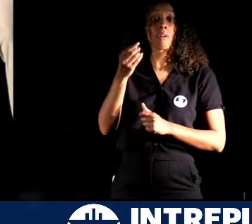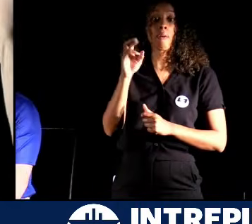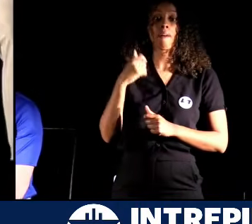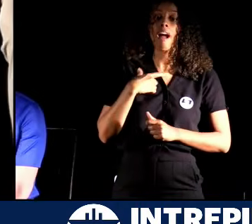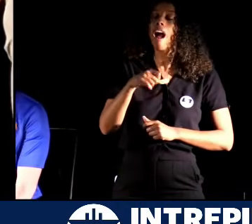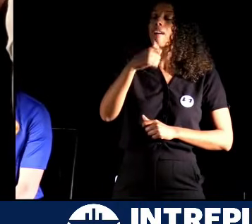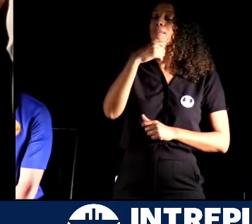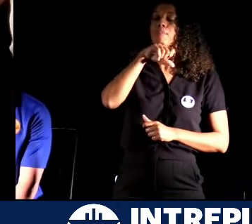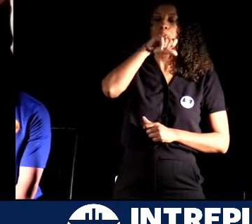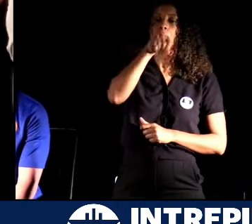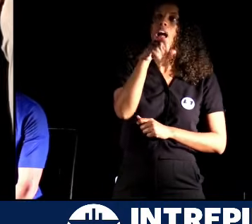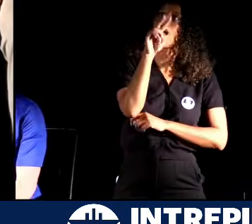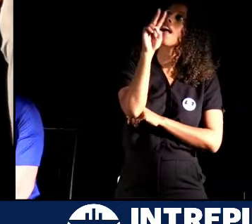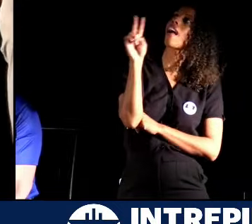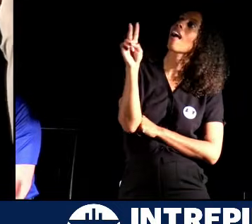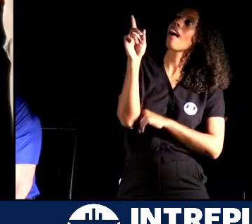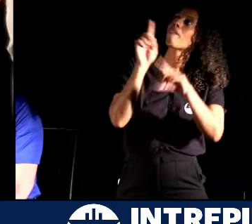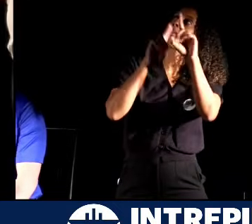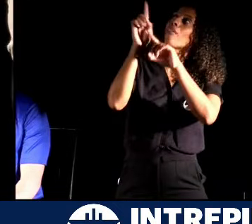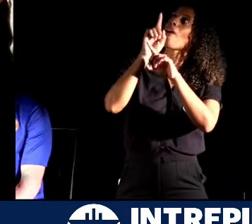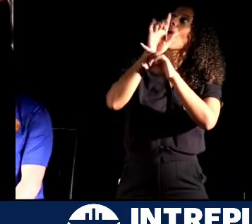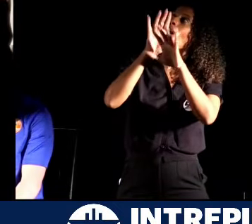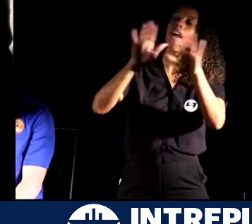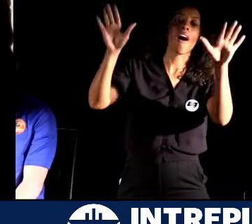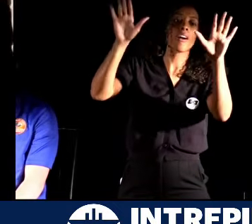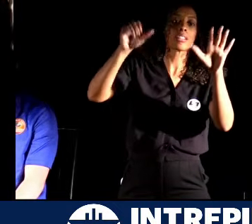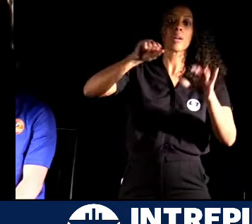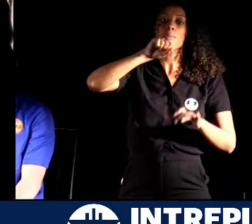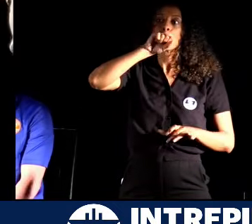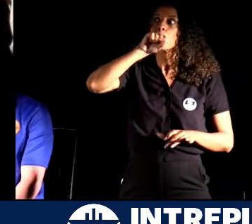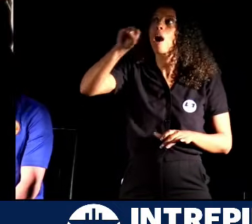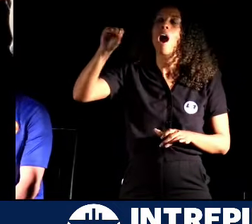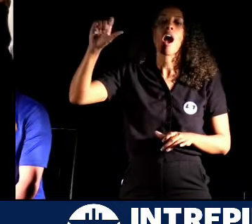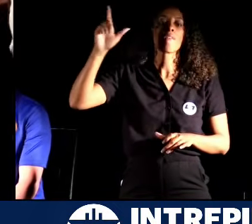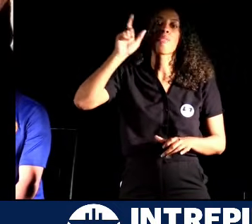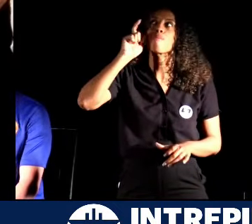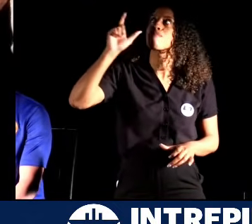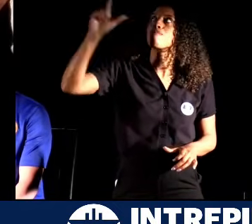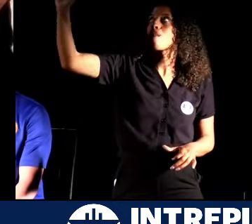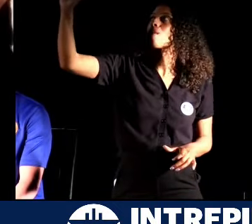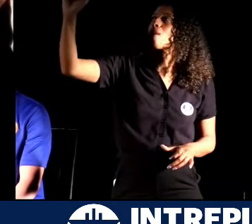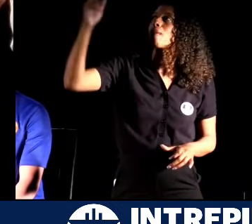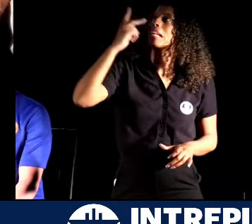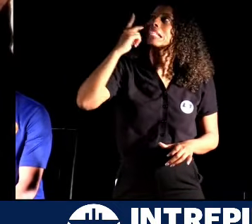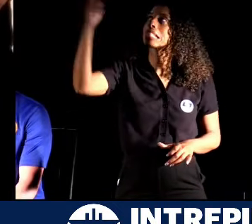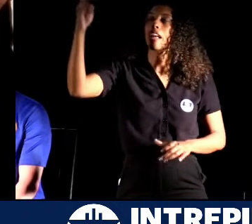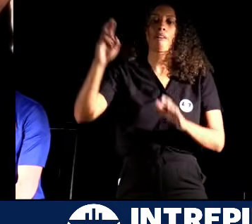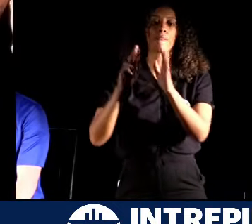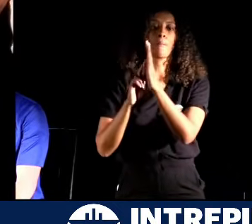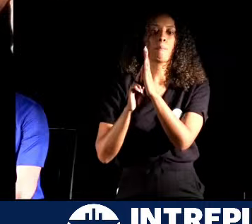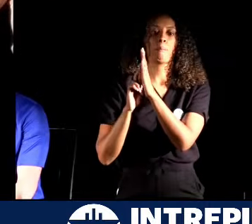just loved the moon, always the first thing. And then just seeing these launch and actually seeing